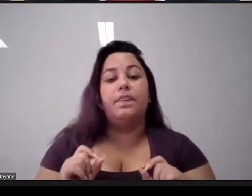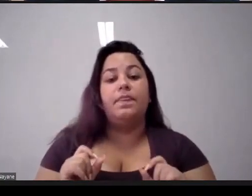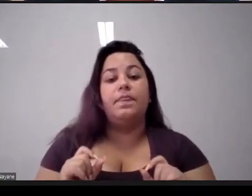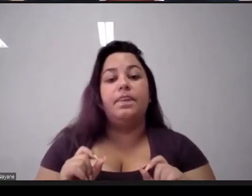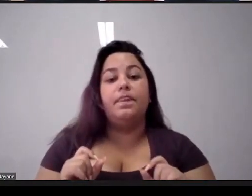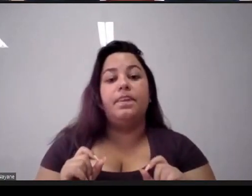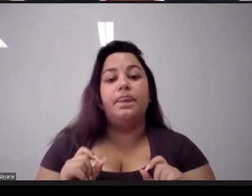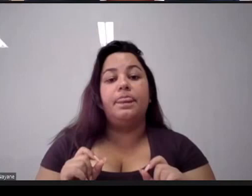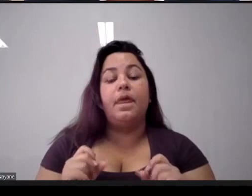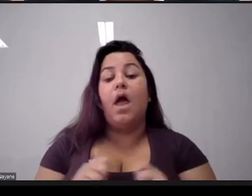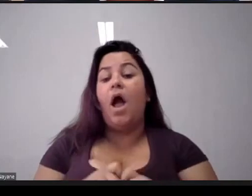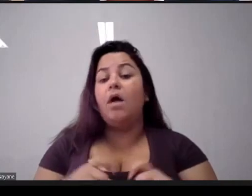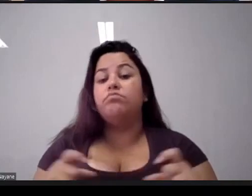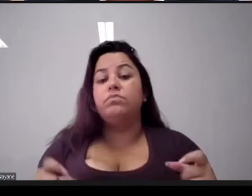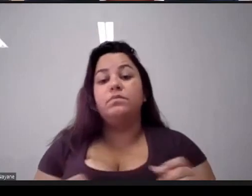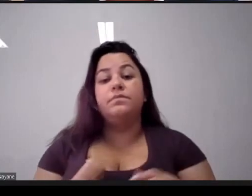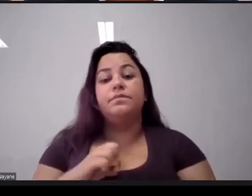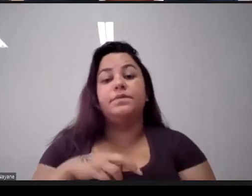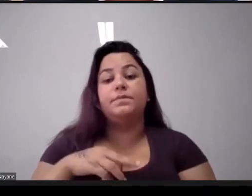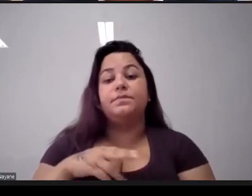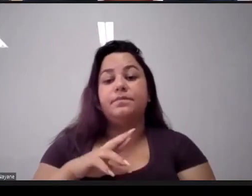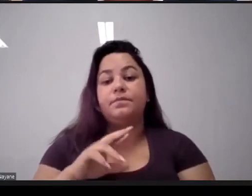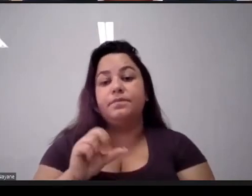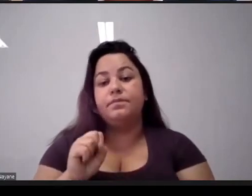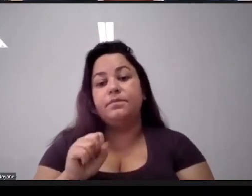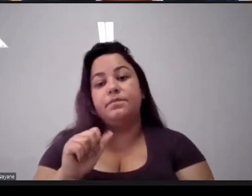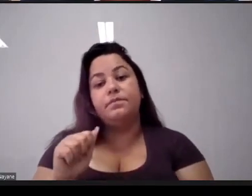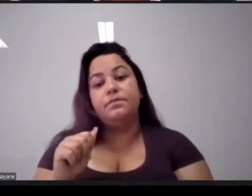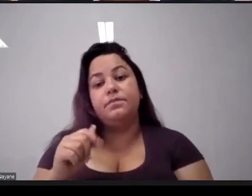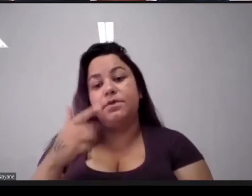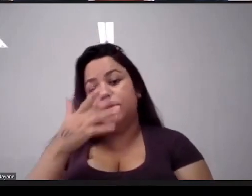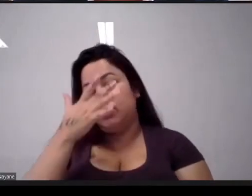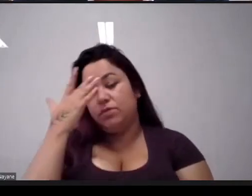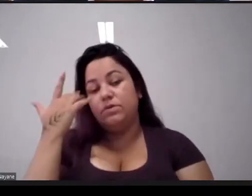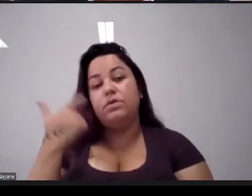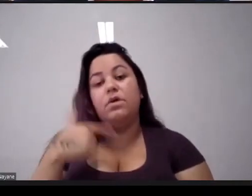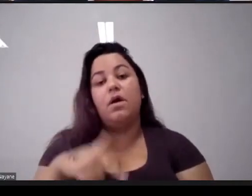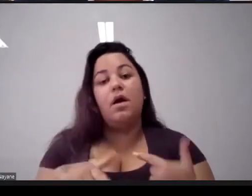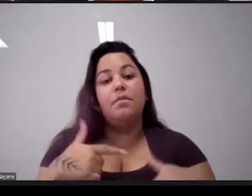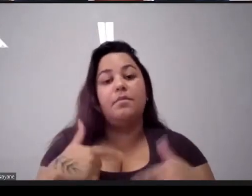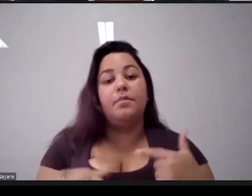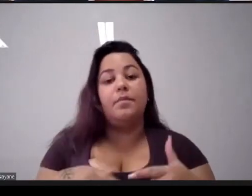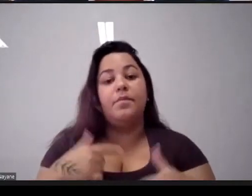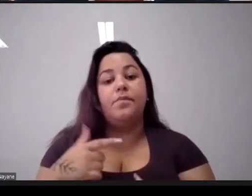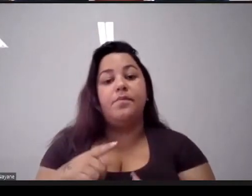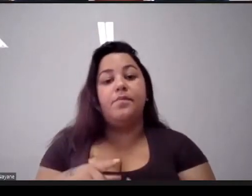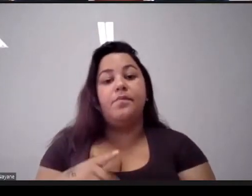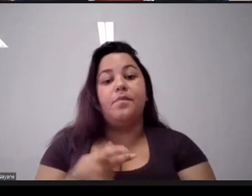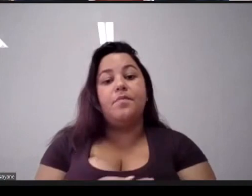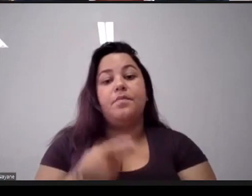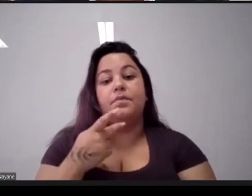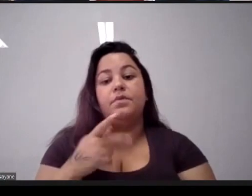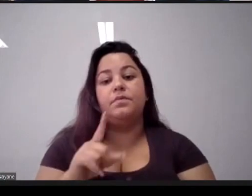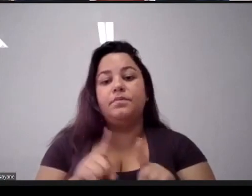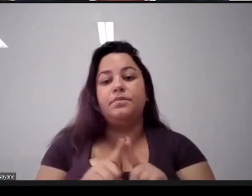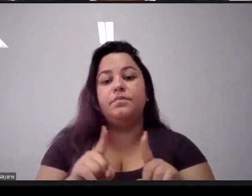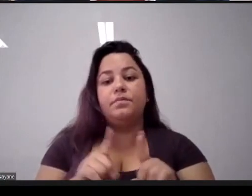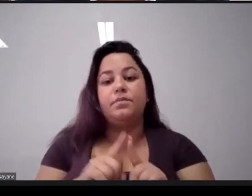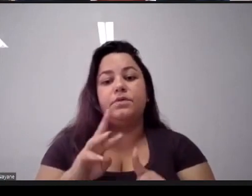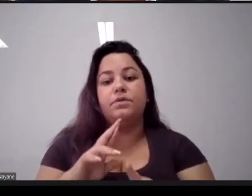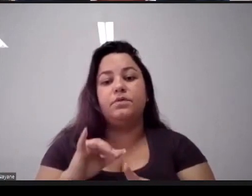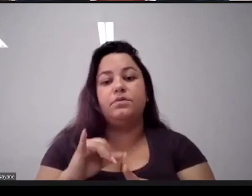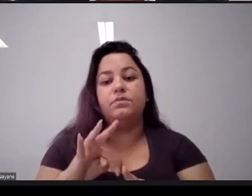This entire discussion that we have and the companies are